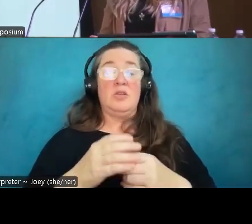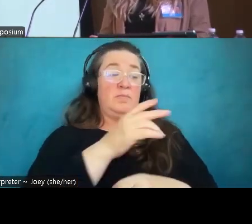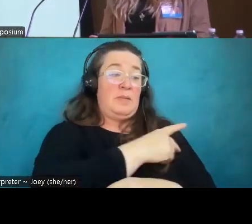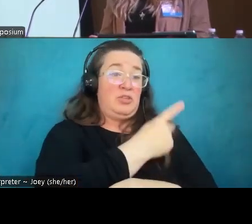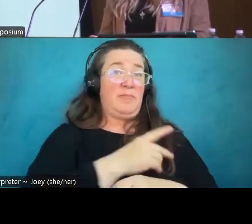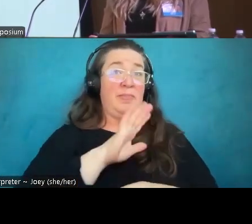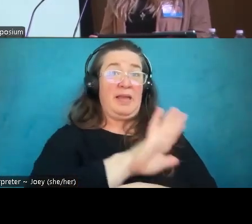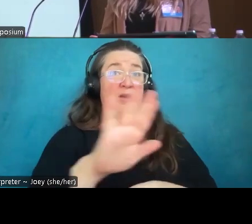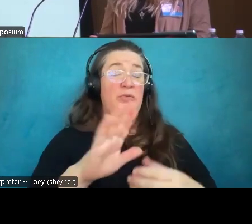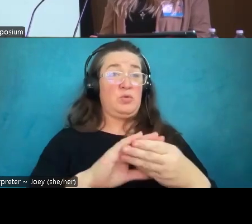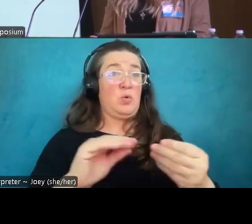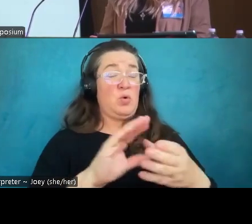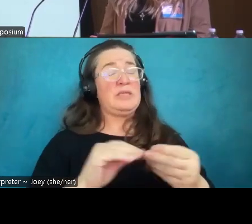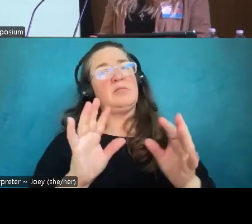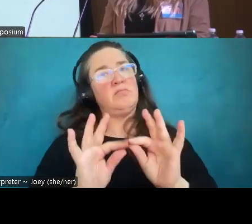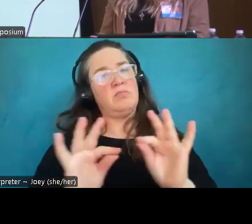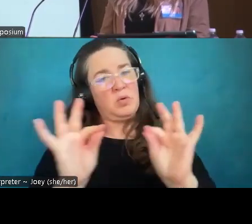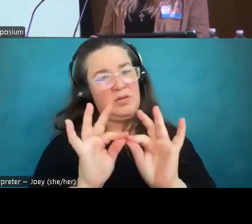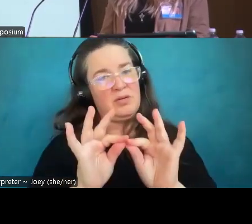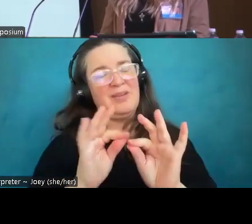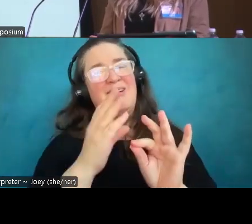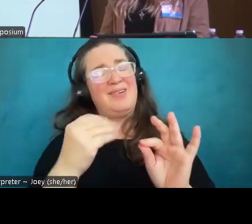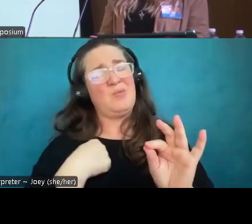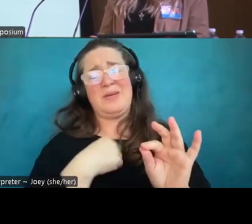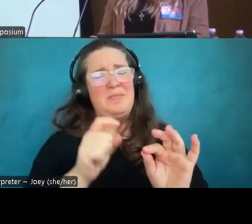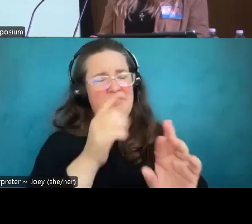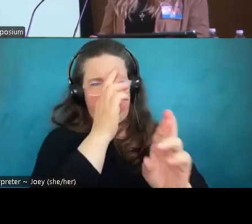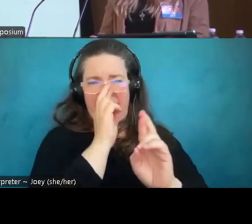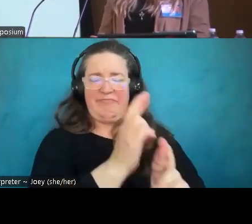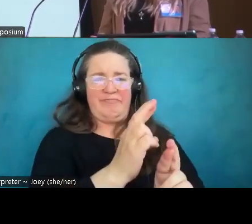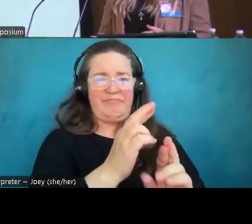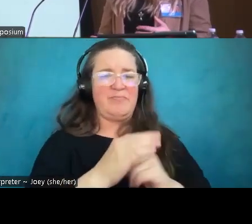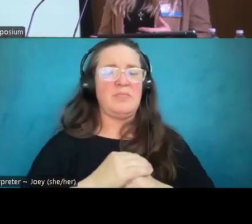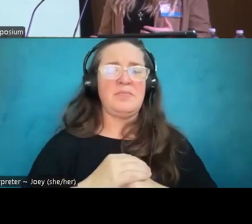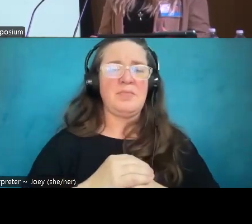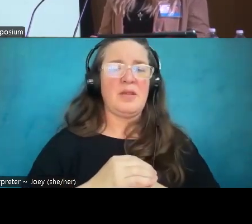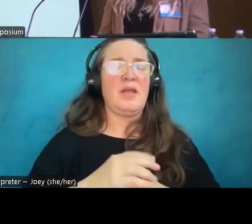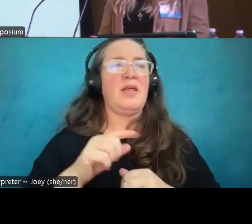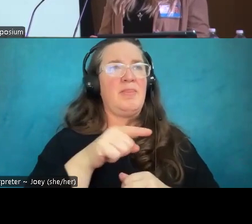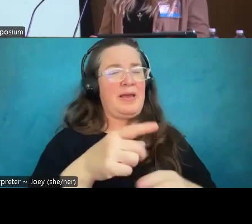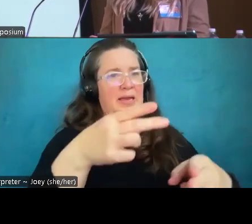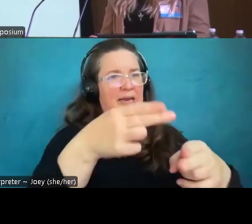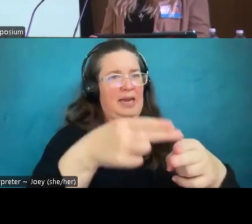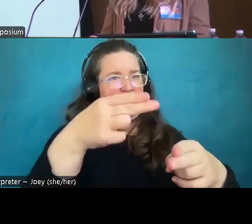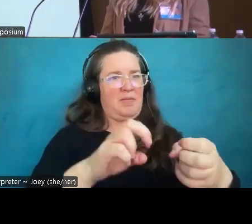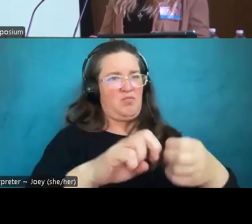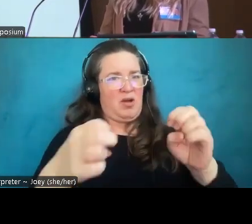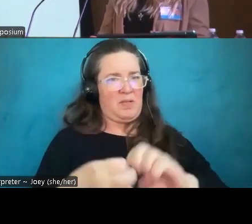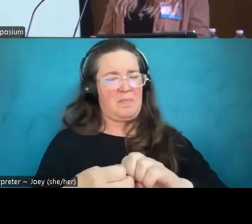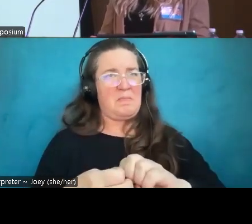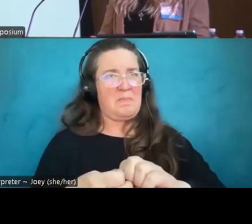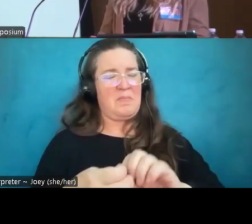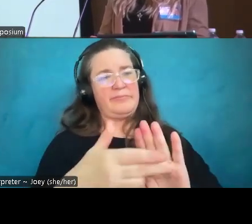respected. Because naming the problem and speaking up about experiences is what makes things possible. Things